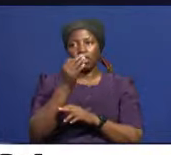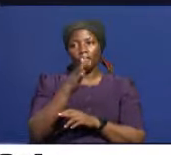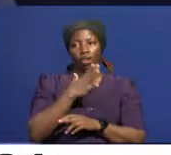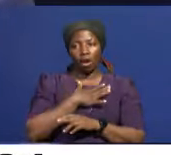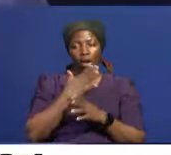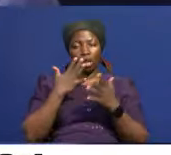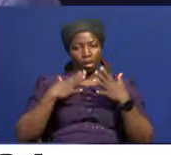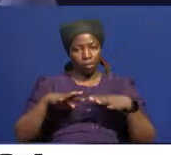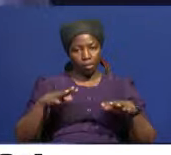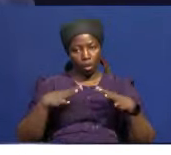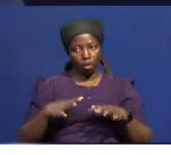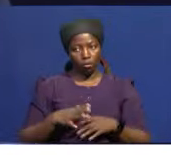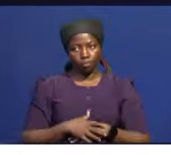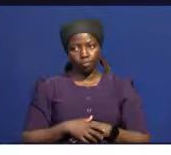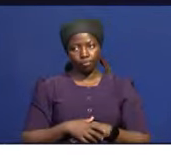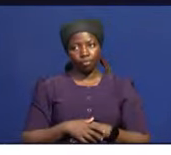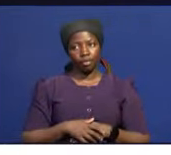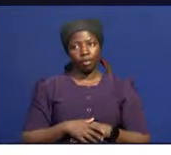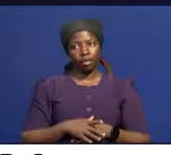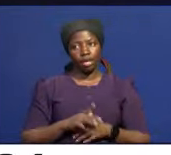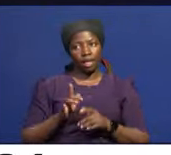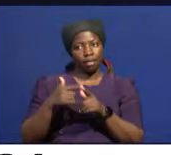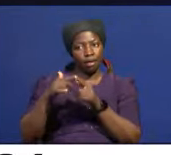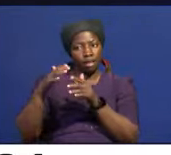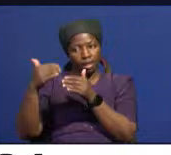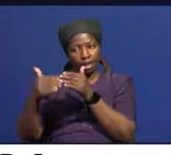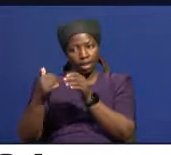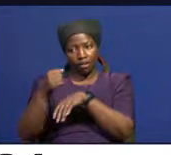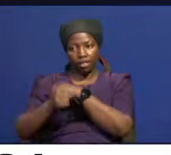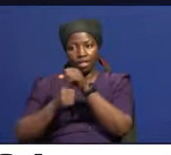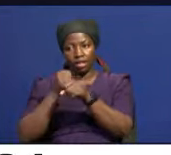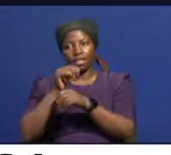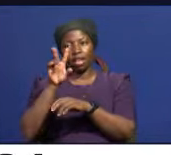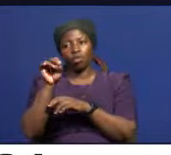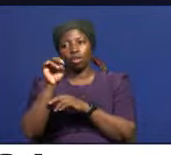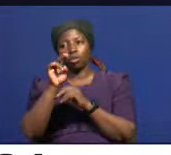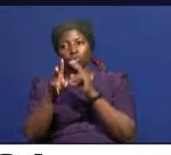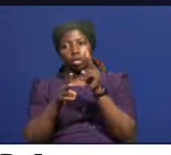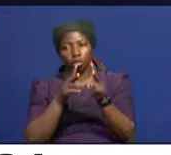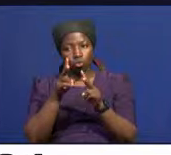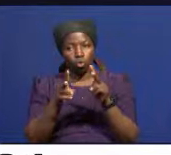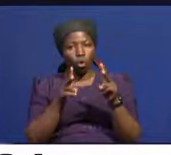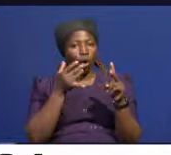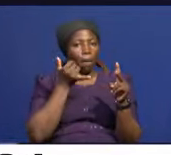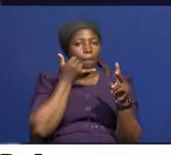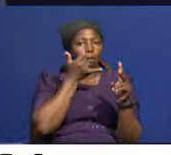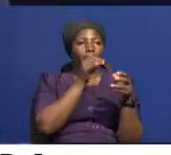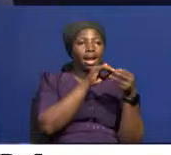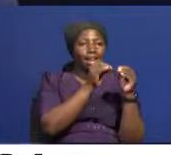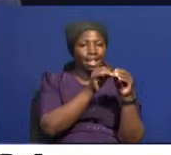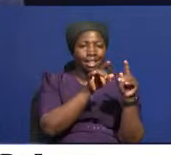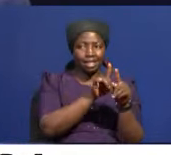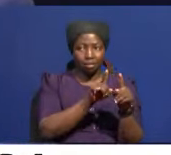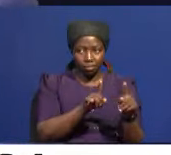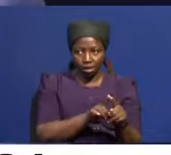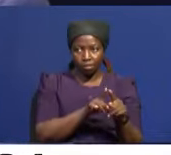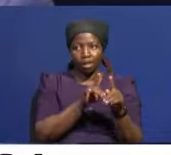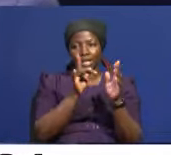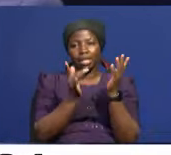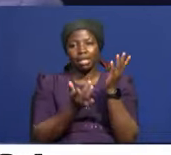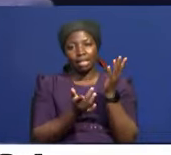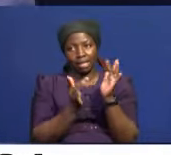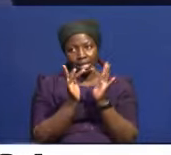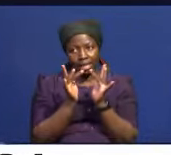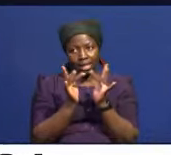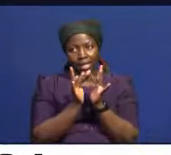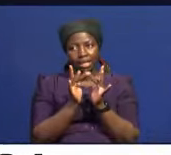population. At the end of 2022, mobile data or internet subscriptions